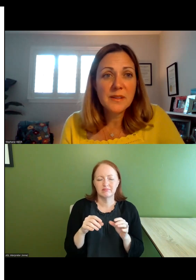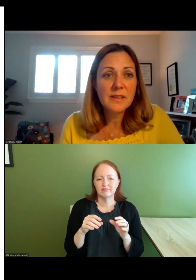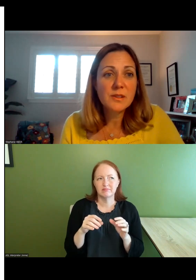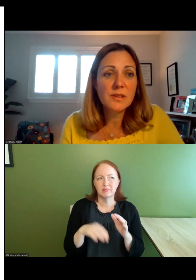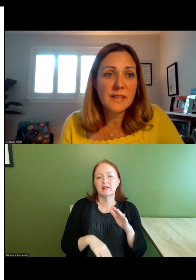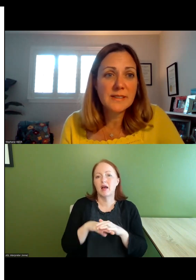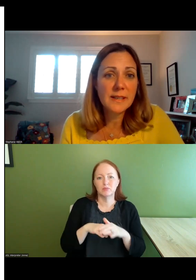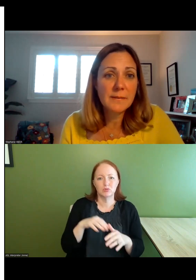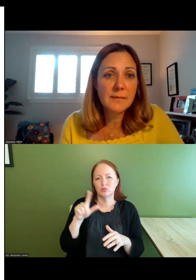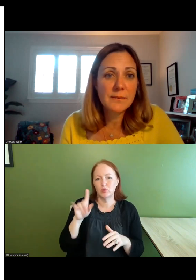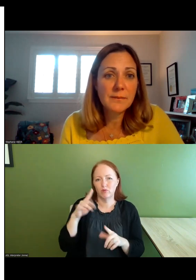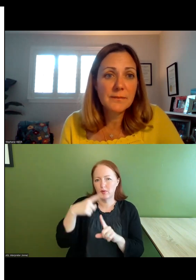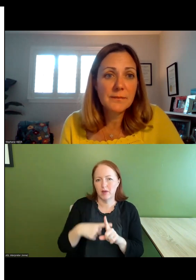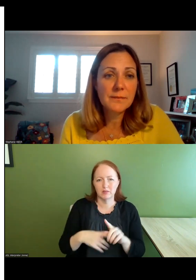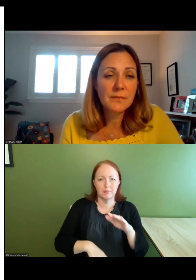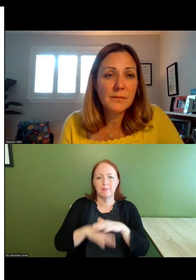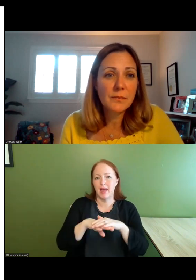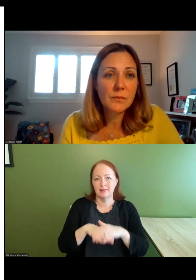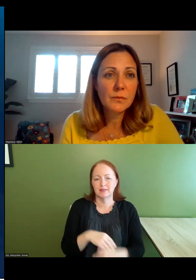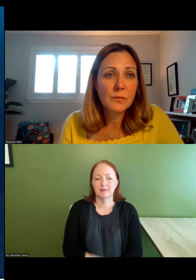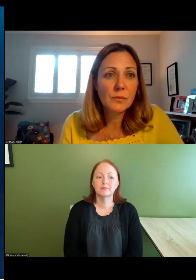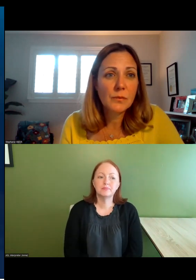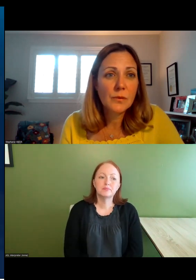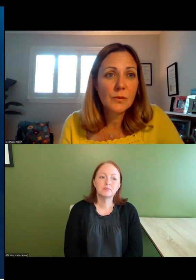months. Let's go to the next slide.